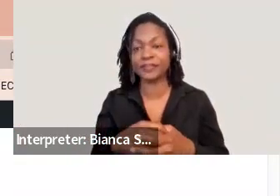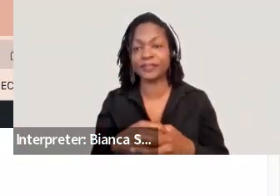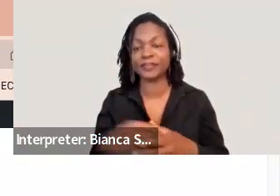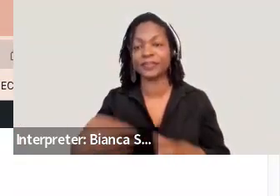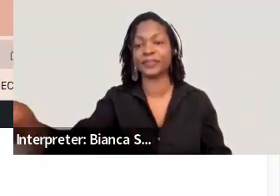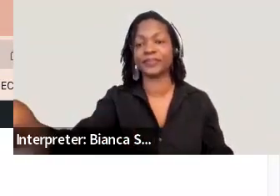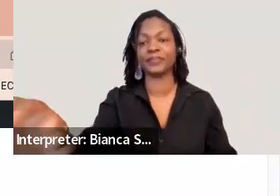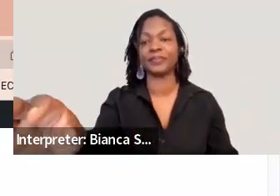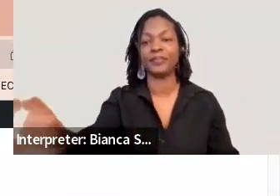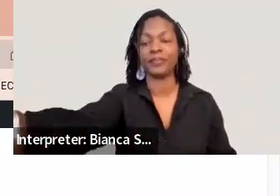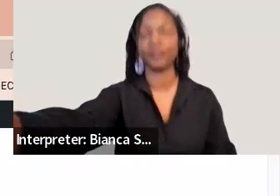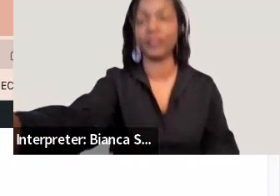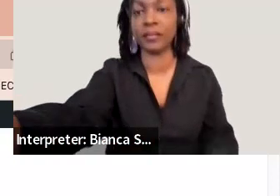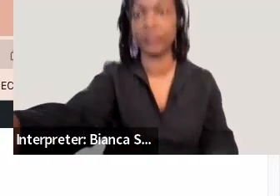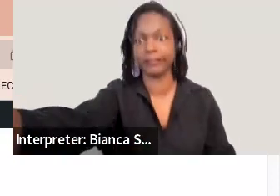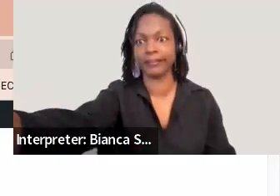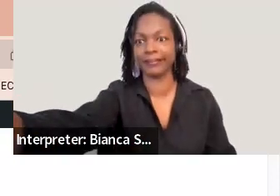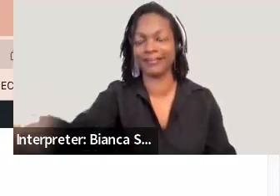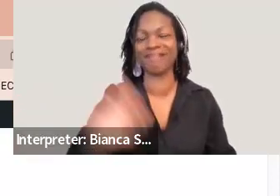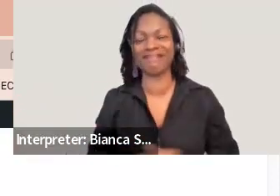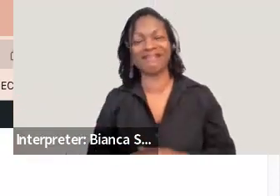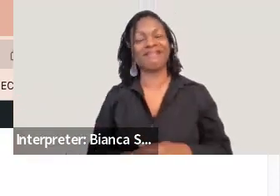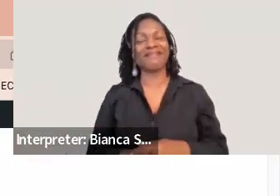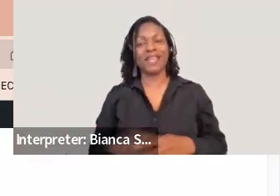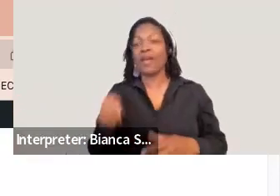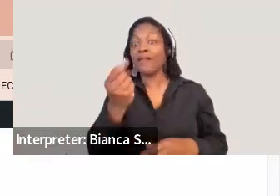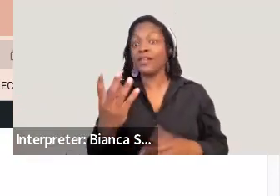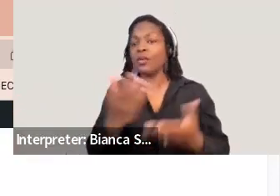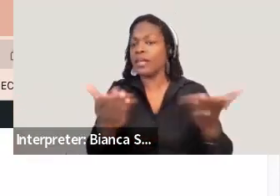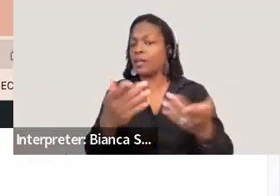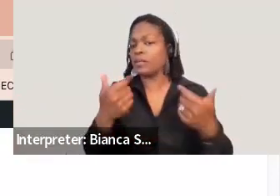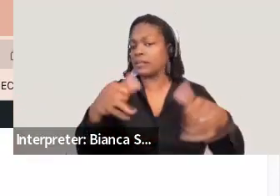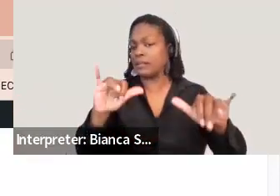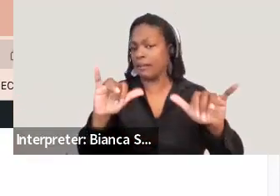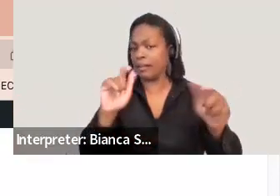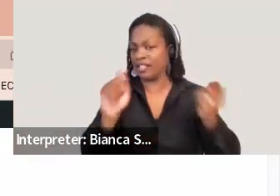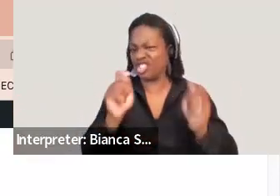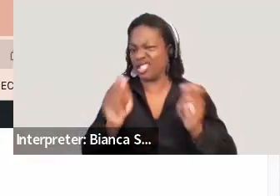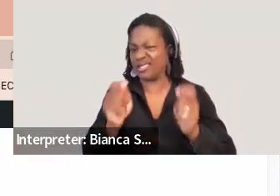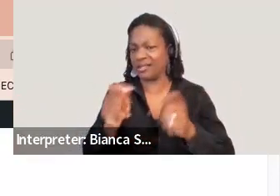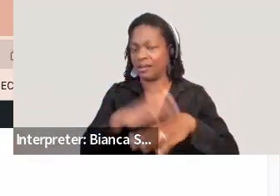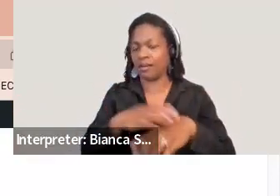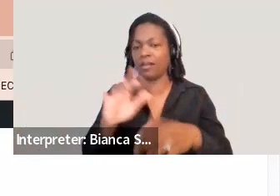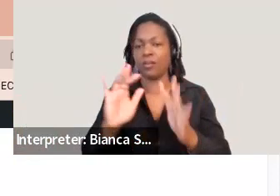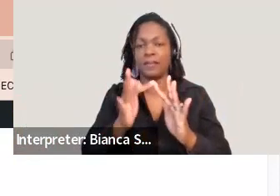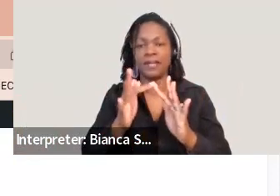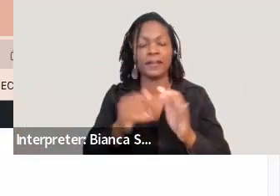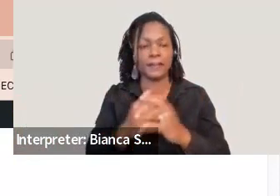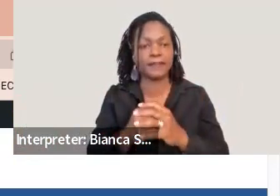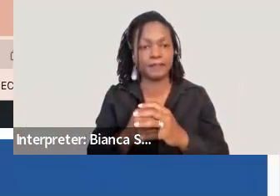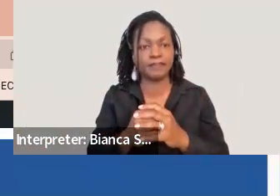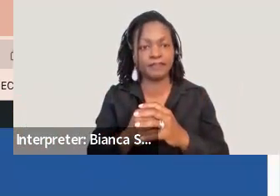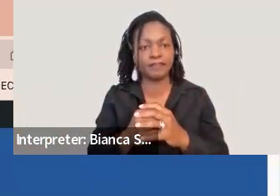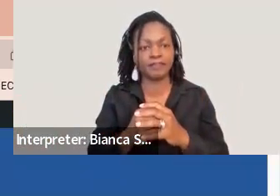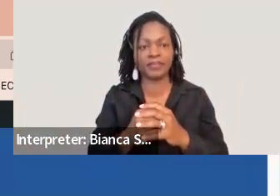we've just rolled this out. So there's a few things that we're still adjusting on the website. After a little while, this will